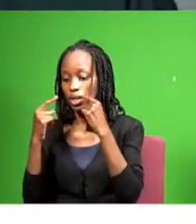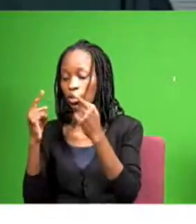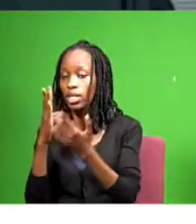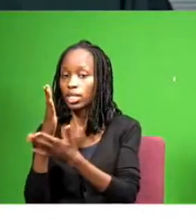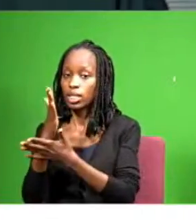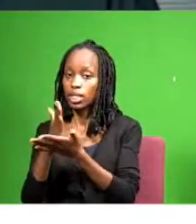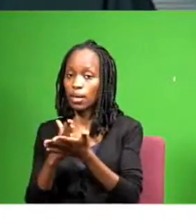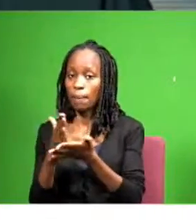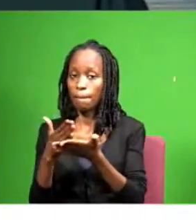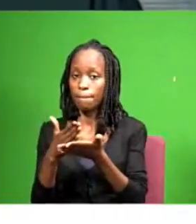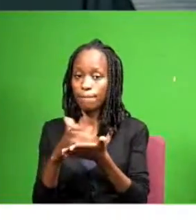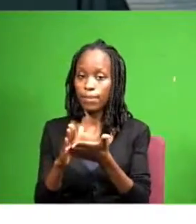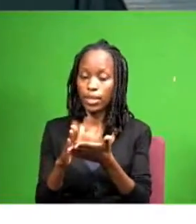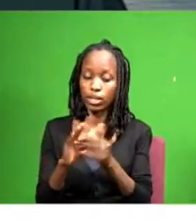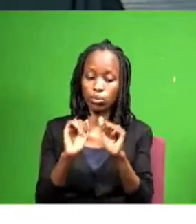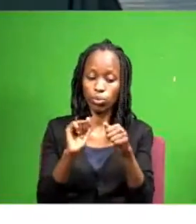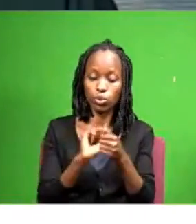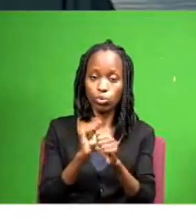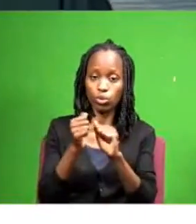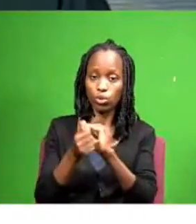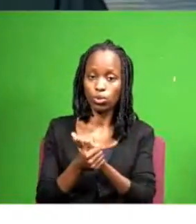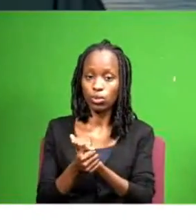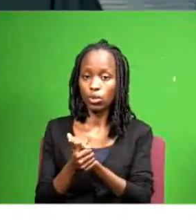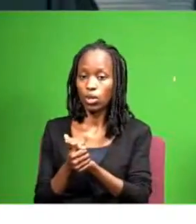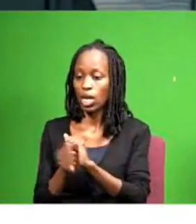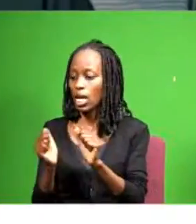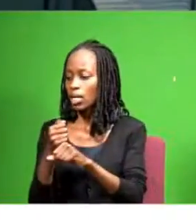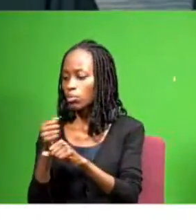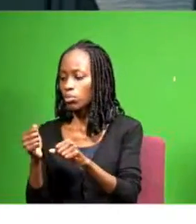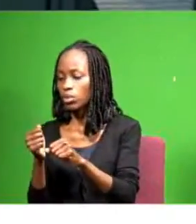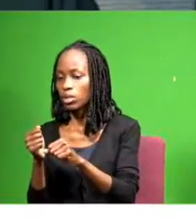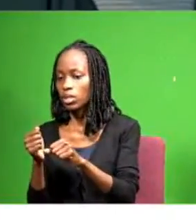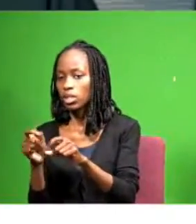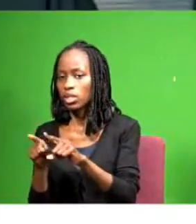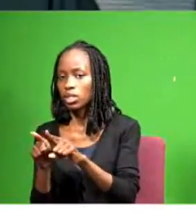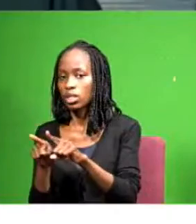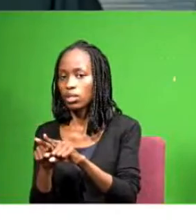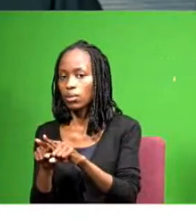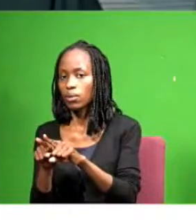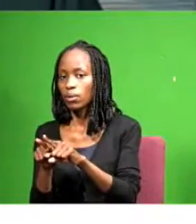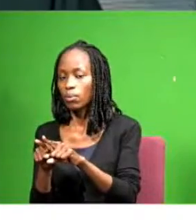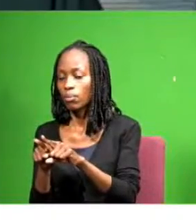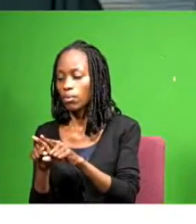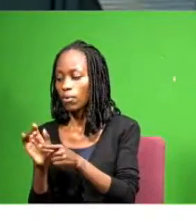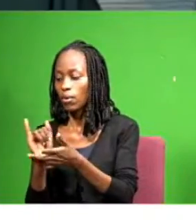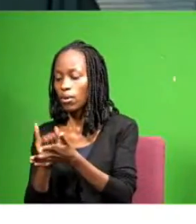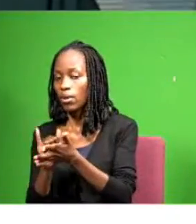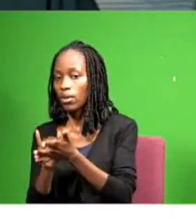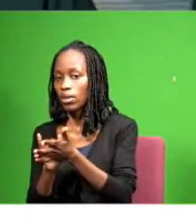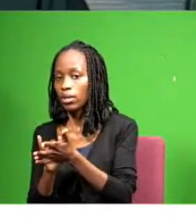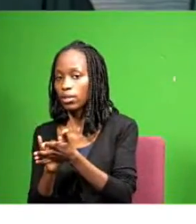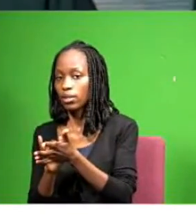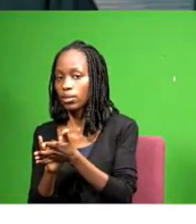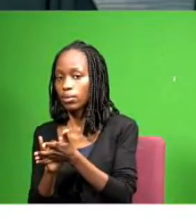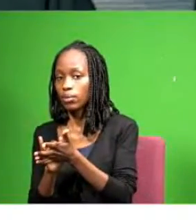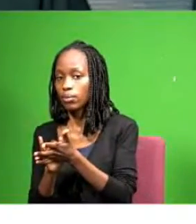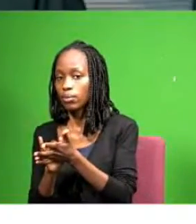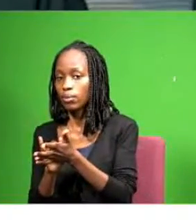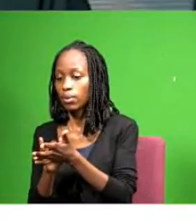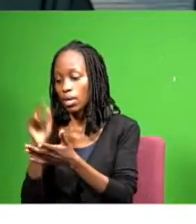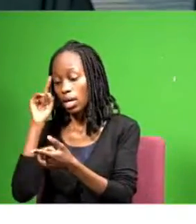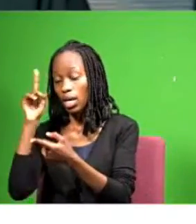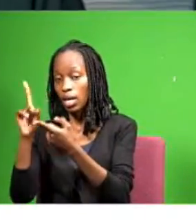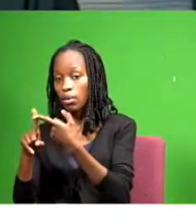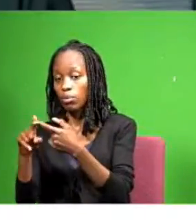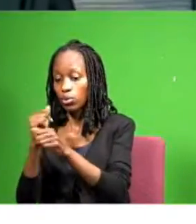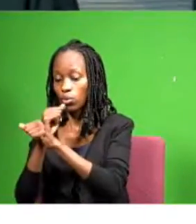provisions unalterable and irrevocable, which clauses are, according to the appellant, aimed at protecting